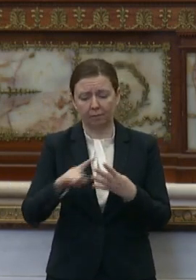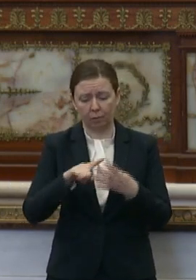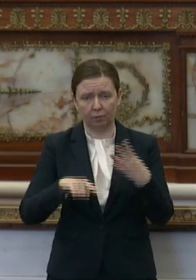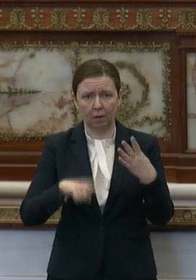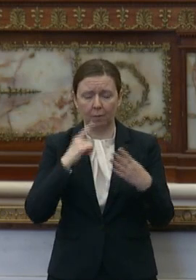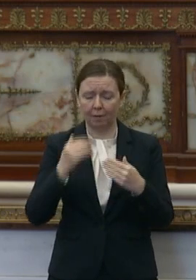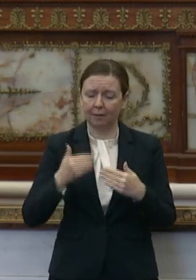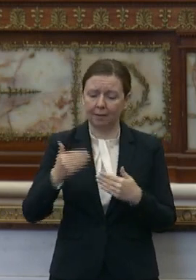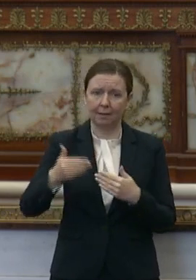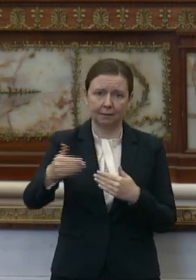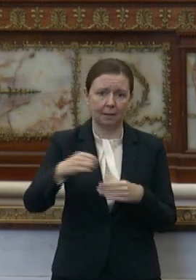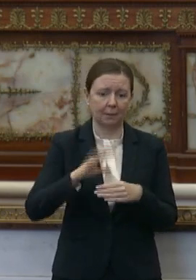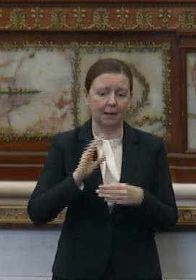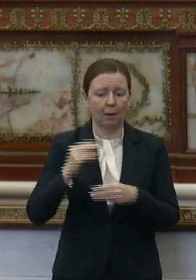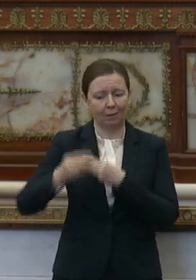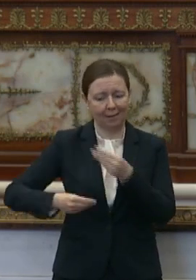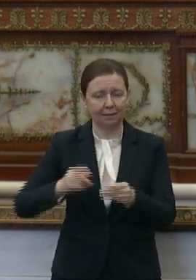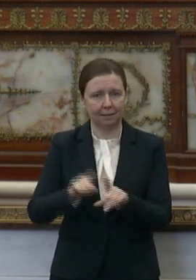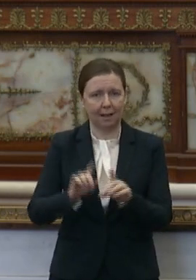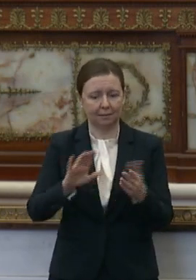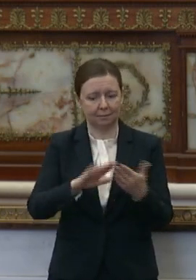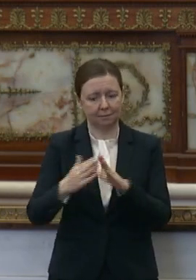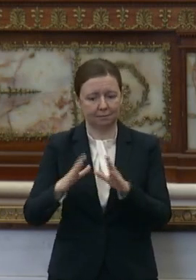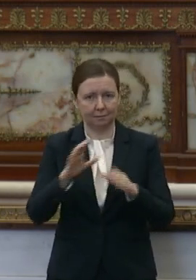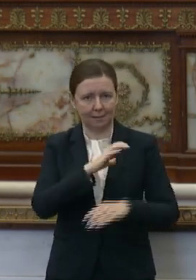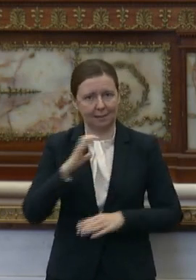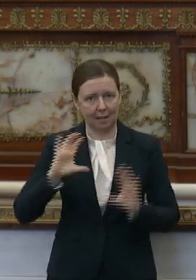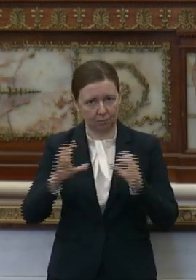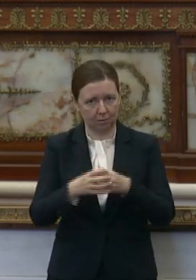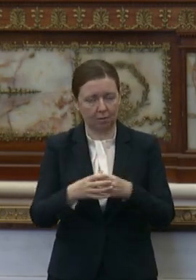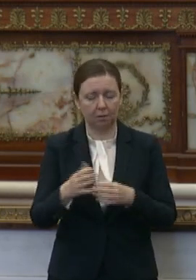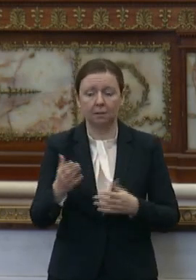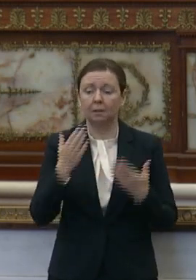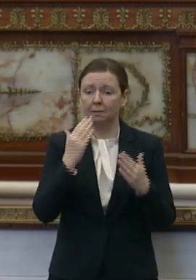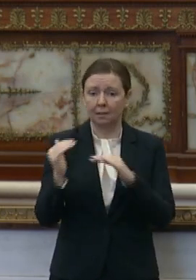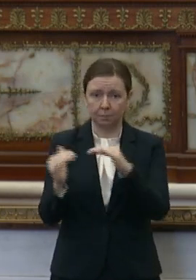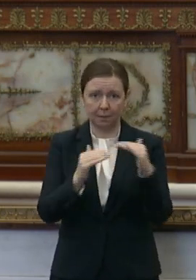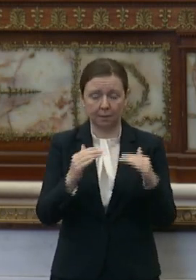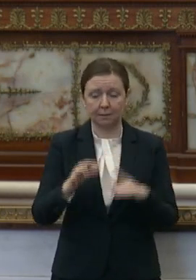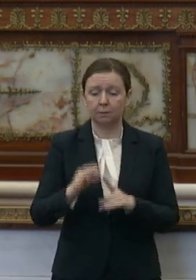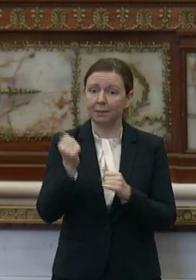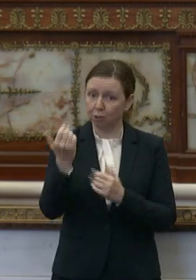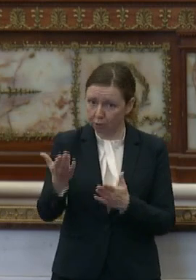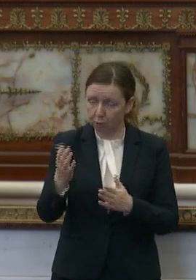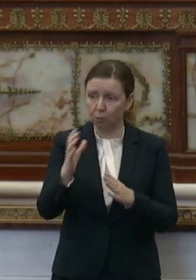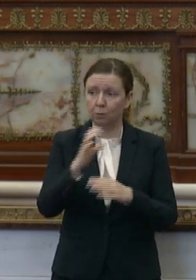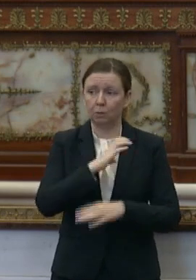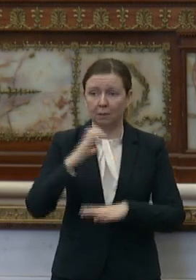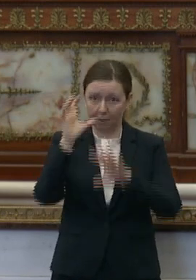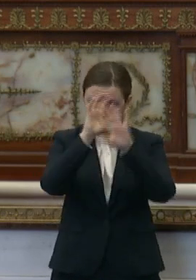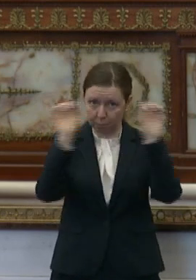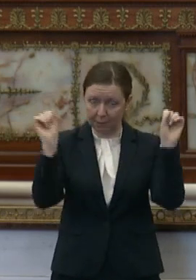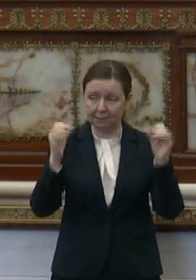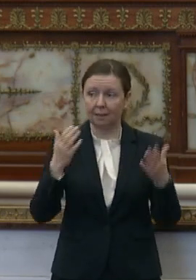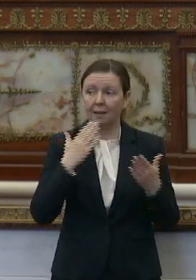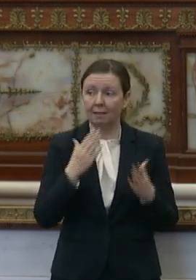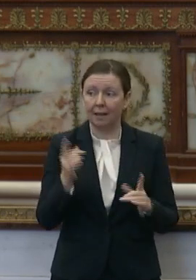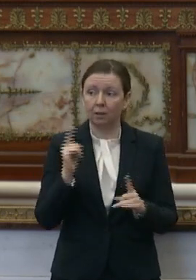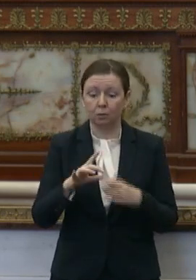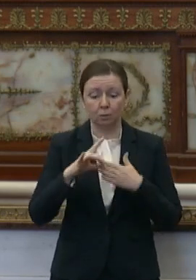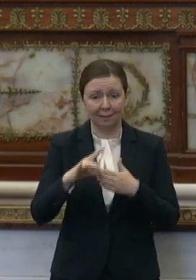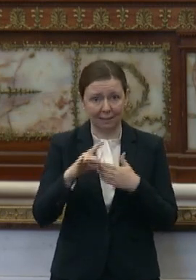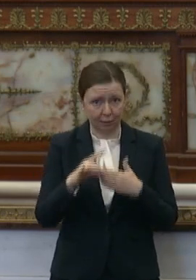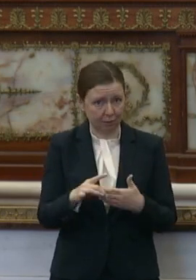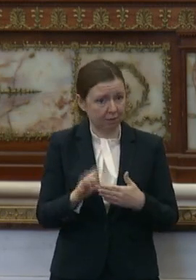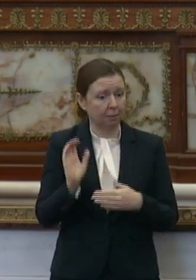next step in our legacy as a council body. Thanks to my colleagues, especially to you, Council President, and thank you to the